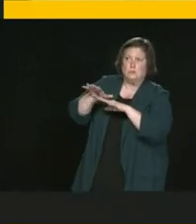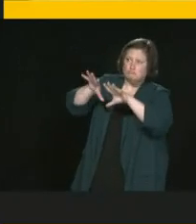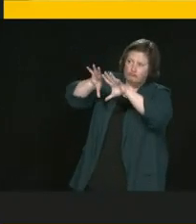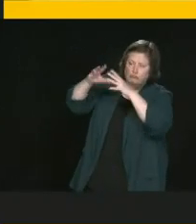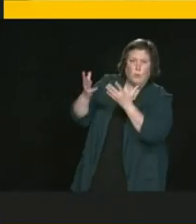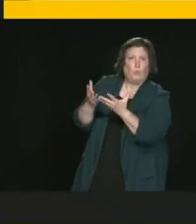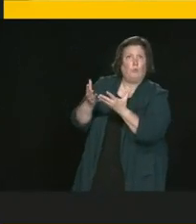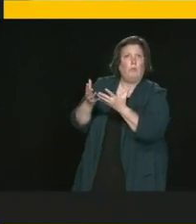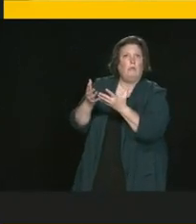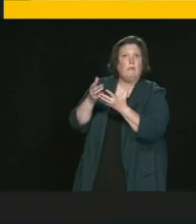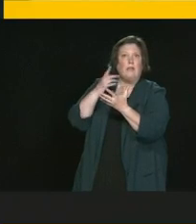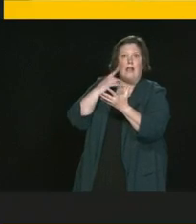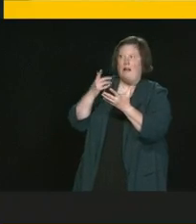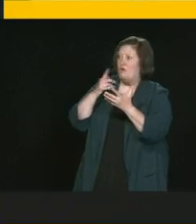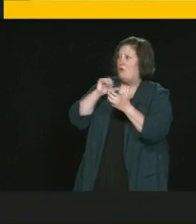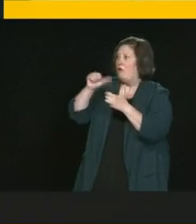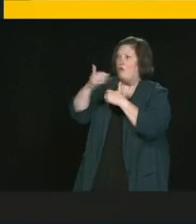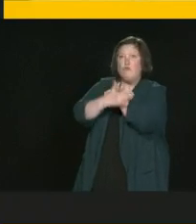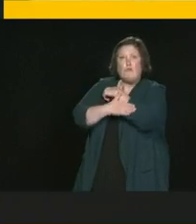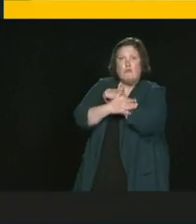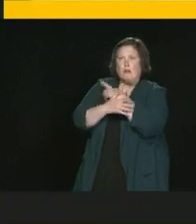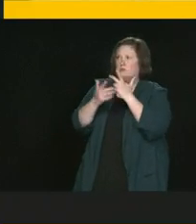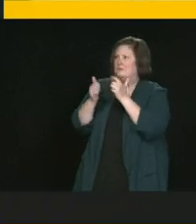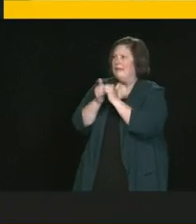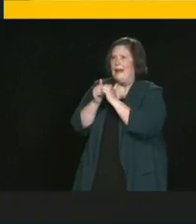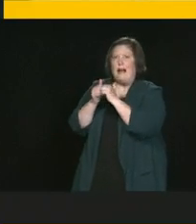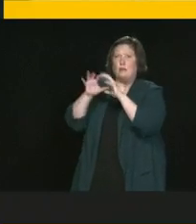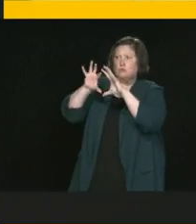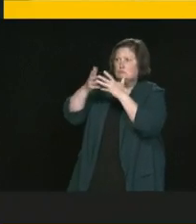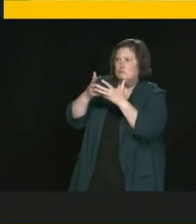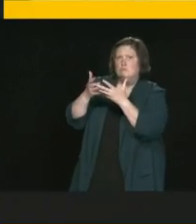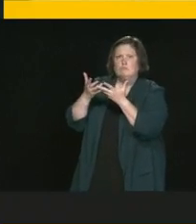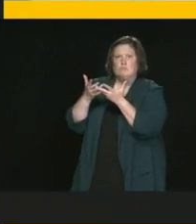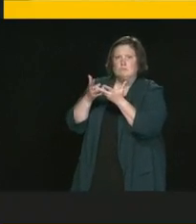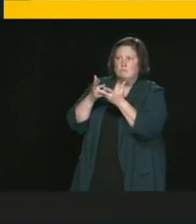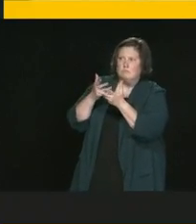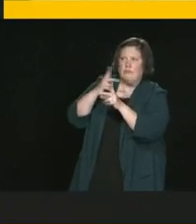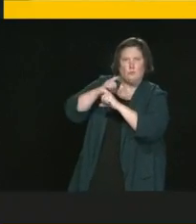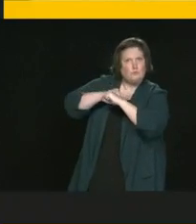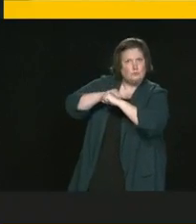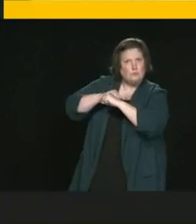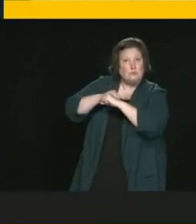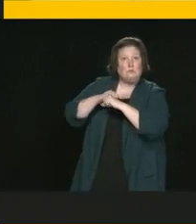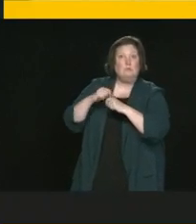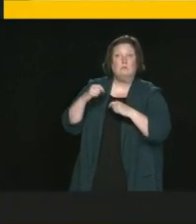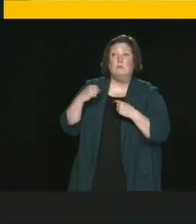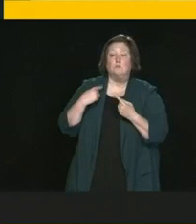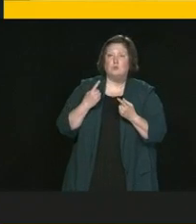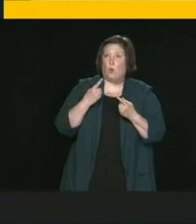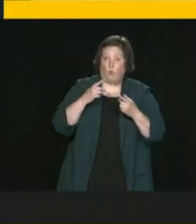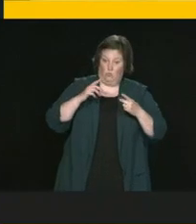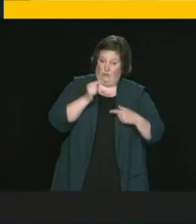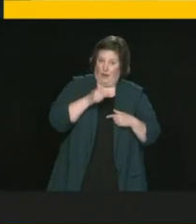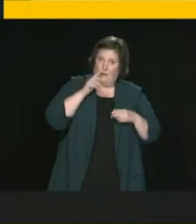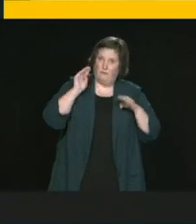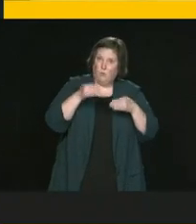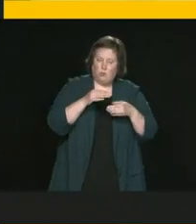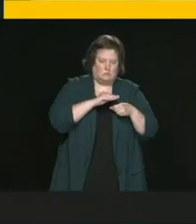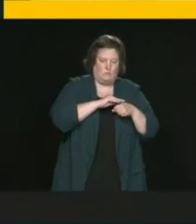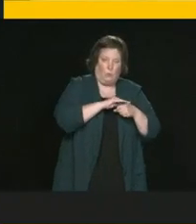in multilateralism and around the world. Over the past number of months, whether it's been on COVID, whether it's been